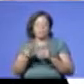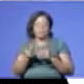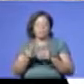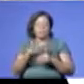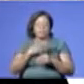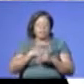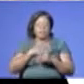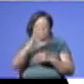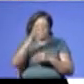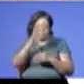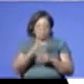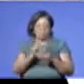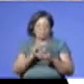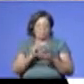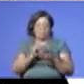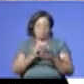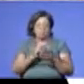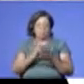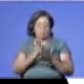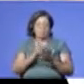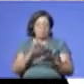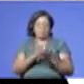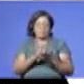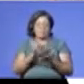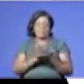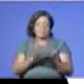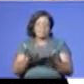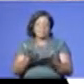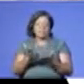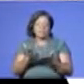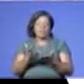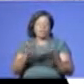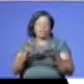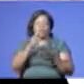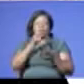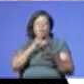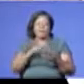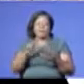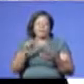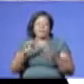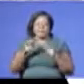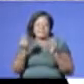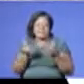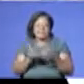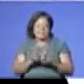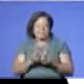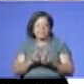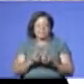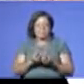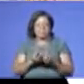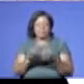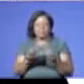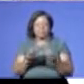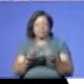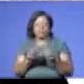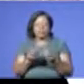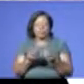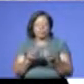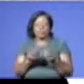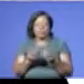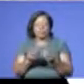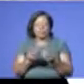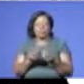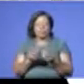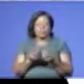my God, that's something for the private sector to do. That's what's normally done in the private sector. That is a